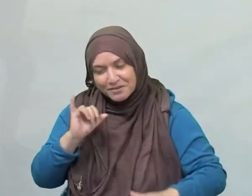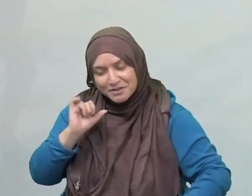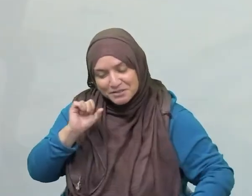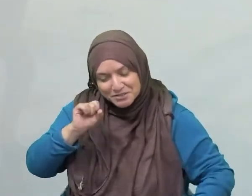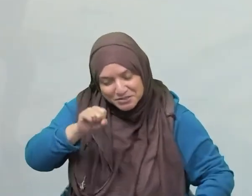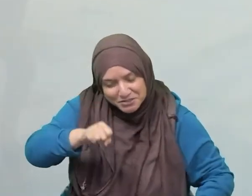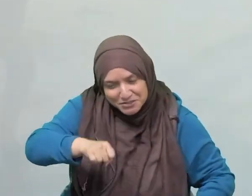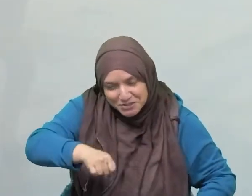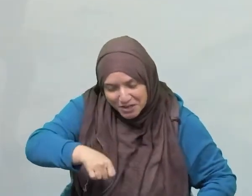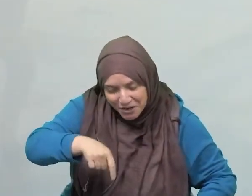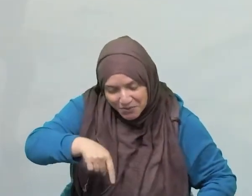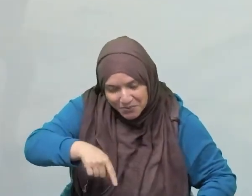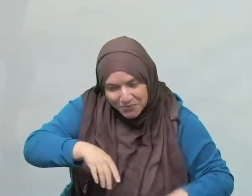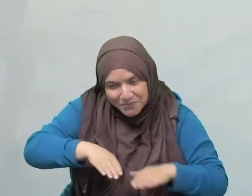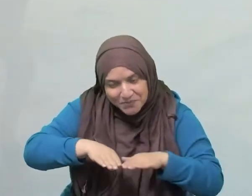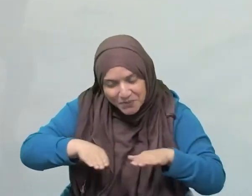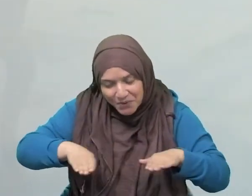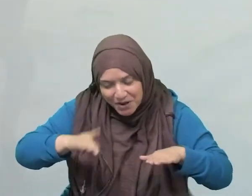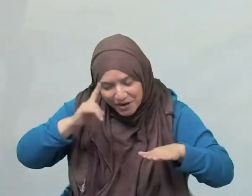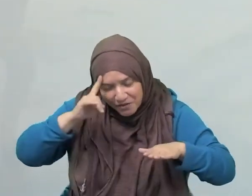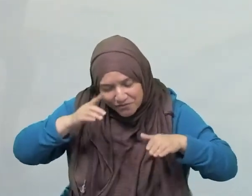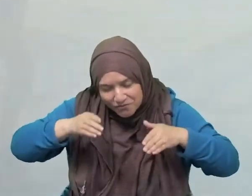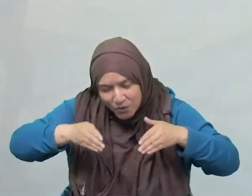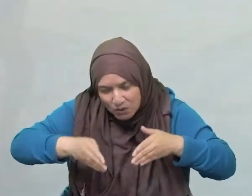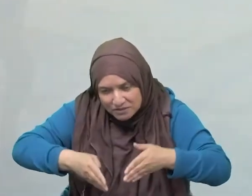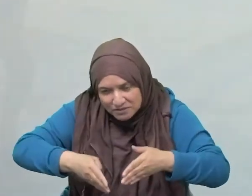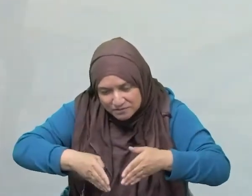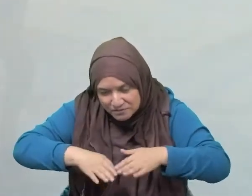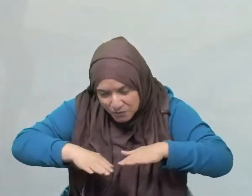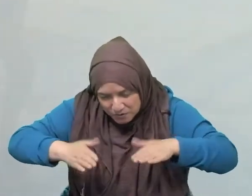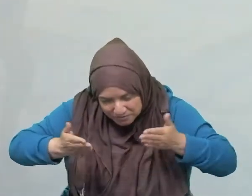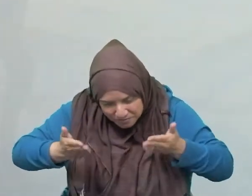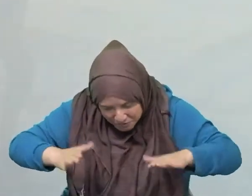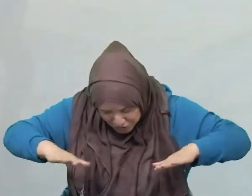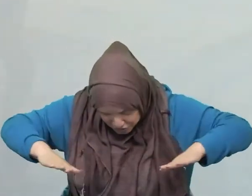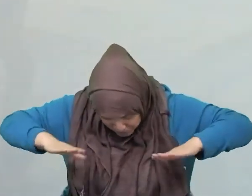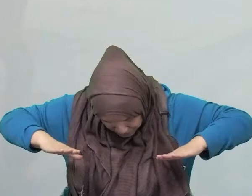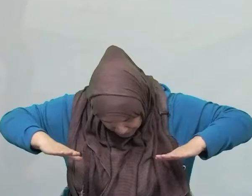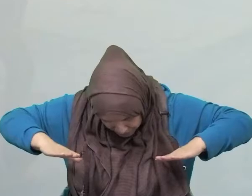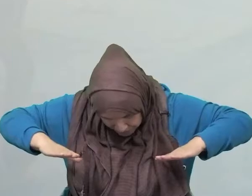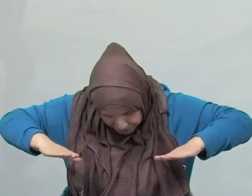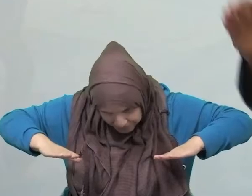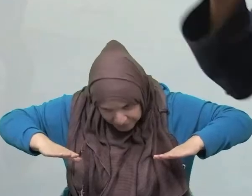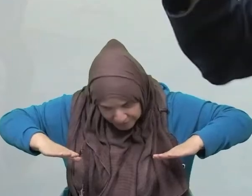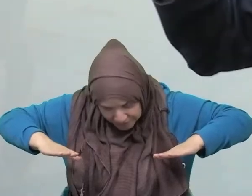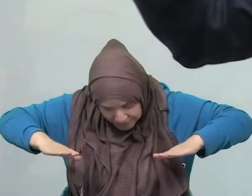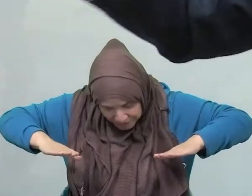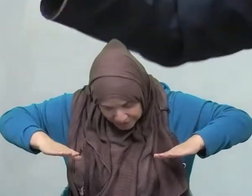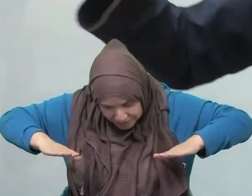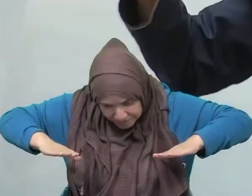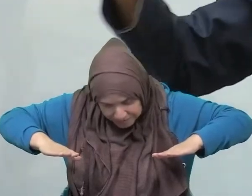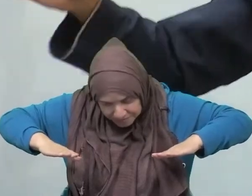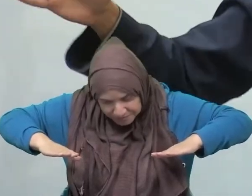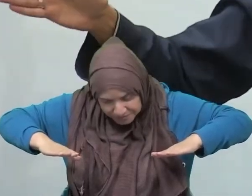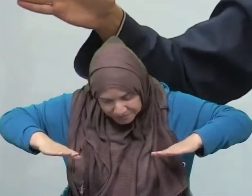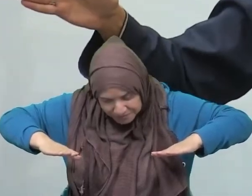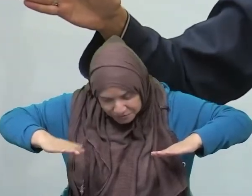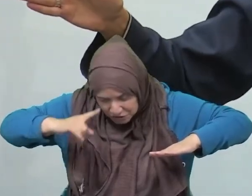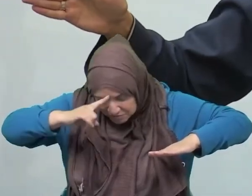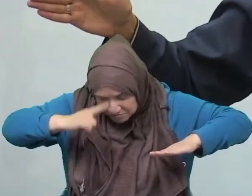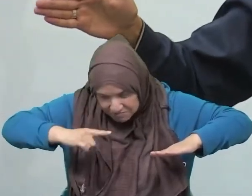what we see from the prophet sallallahu alaihi wasallam is engage yourself between that which is the quran the